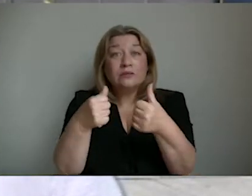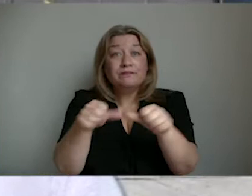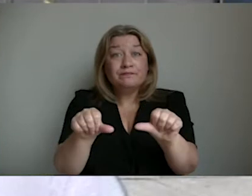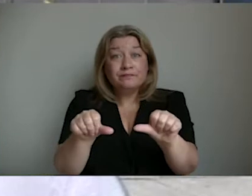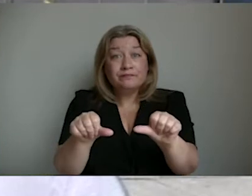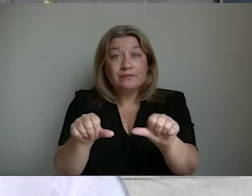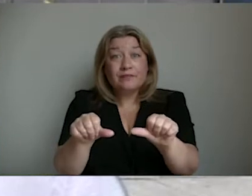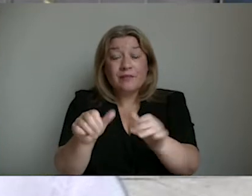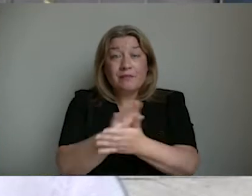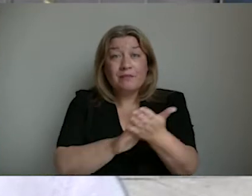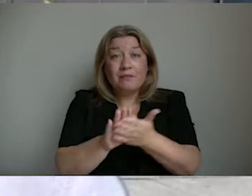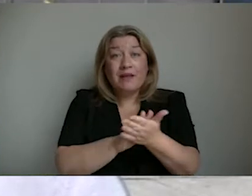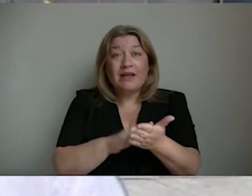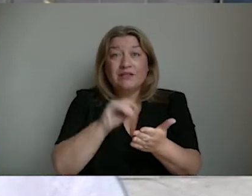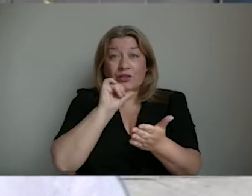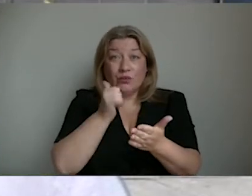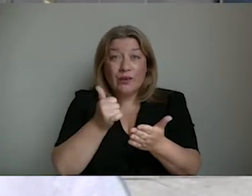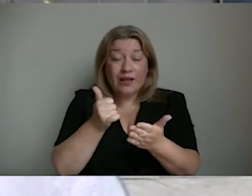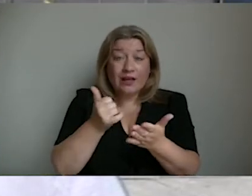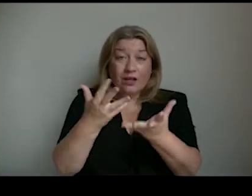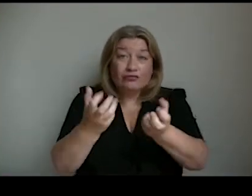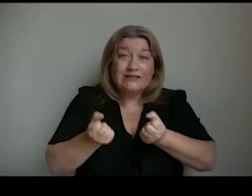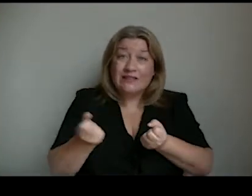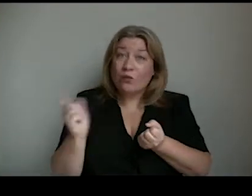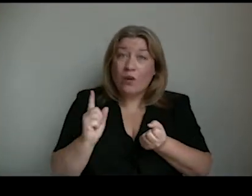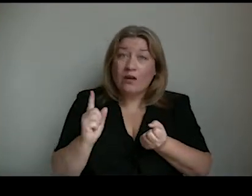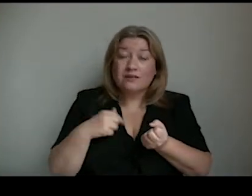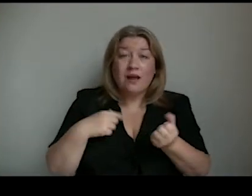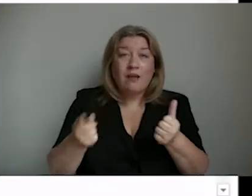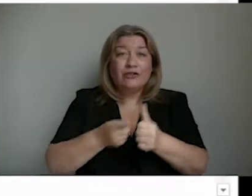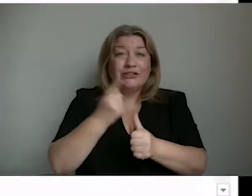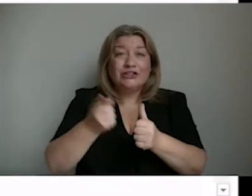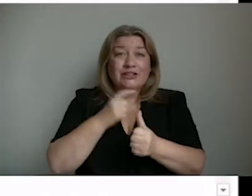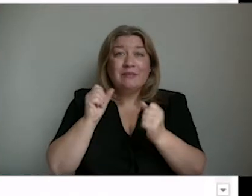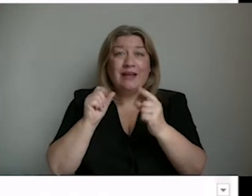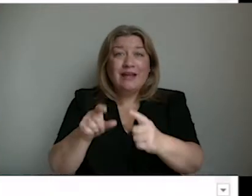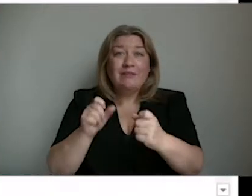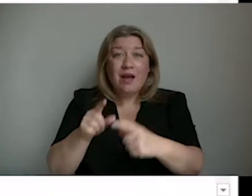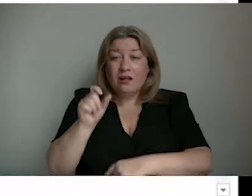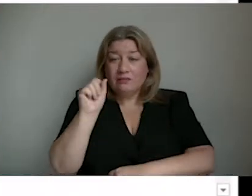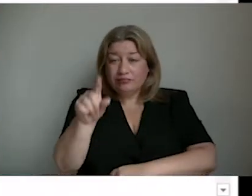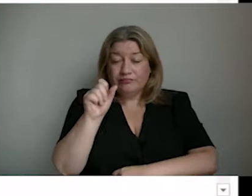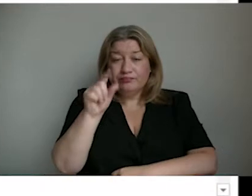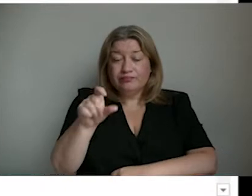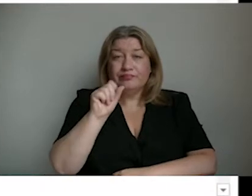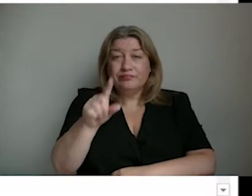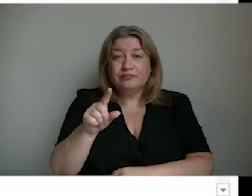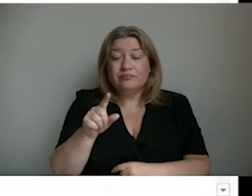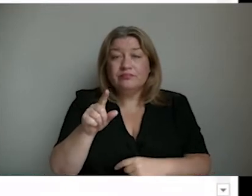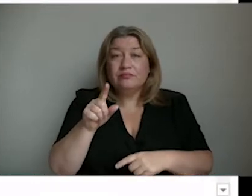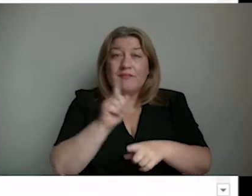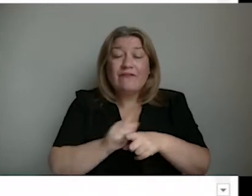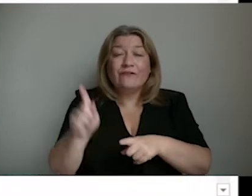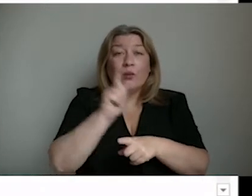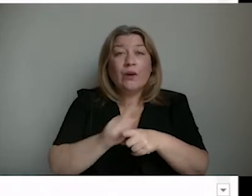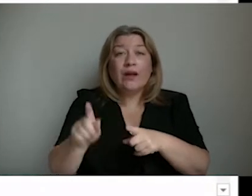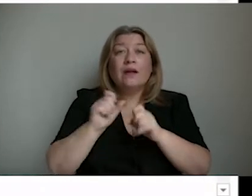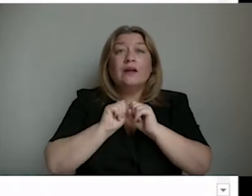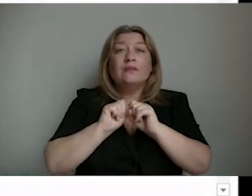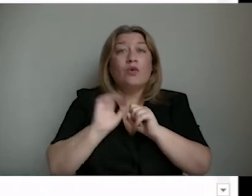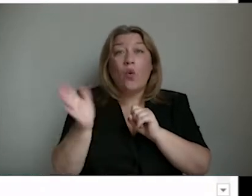registered with us is start receiving our apprenticeship emailer, and we send this